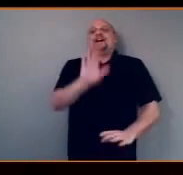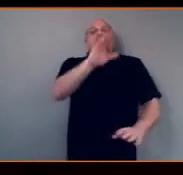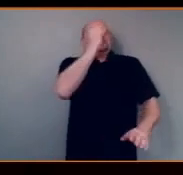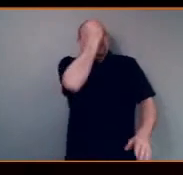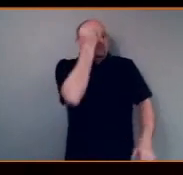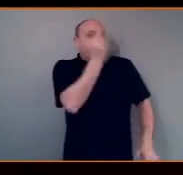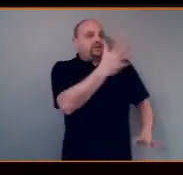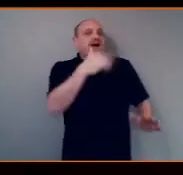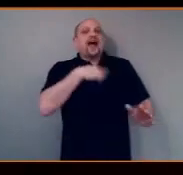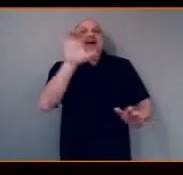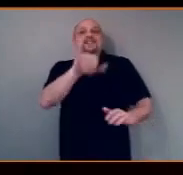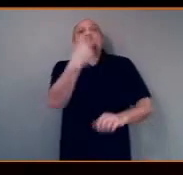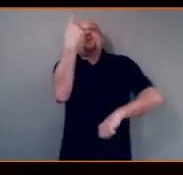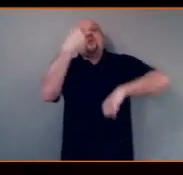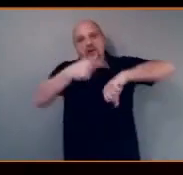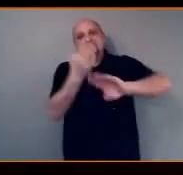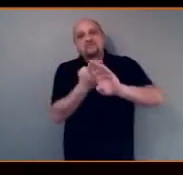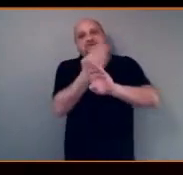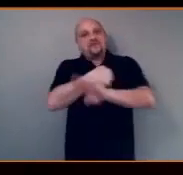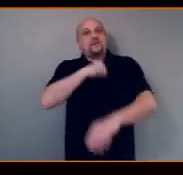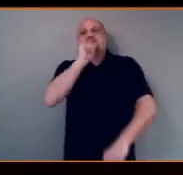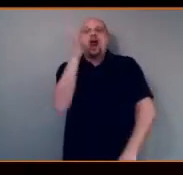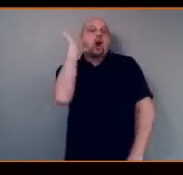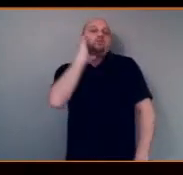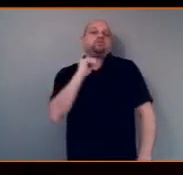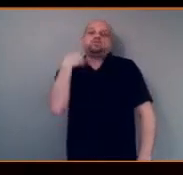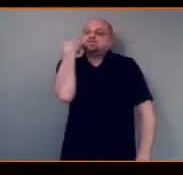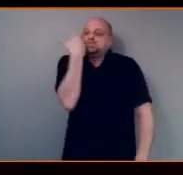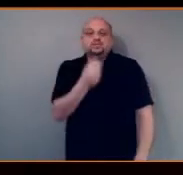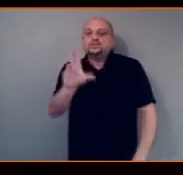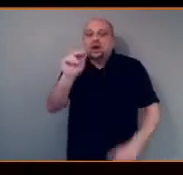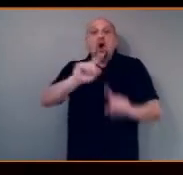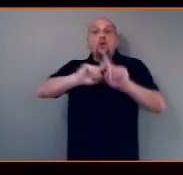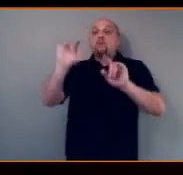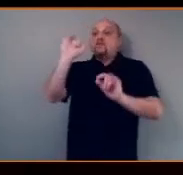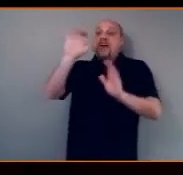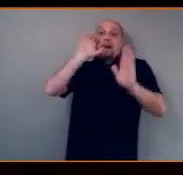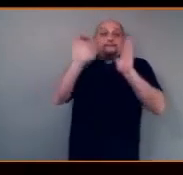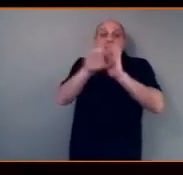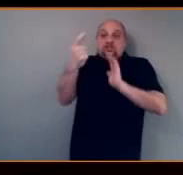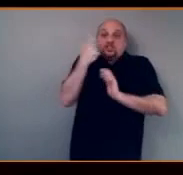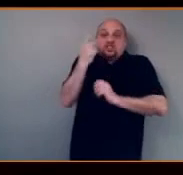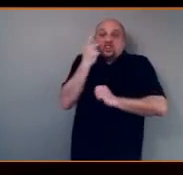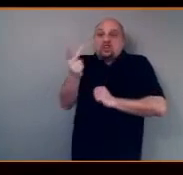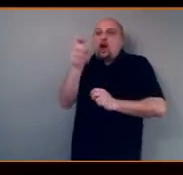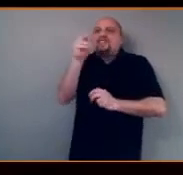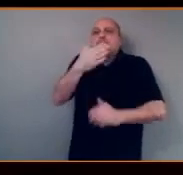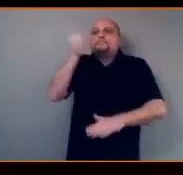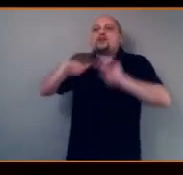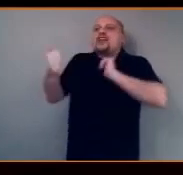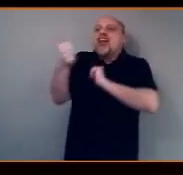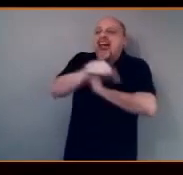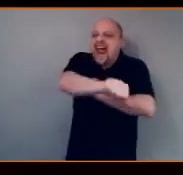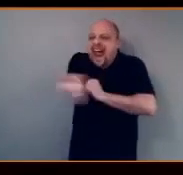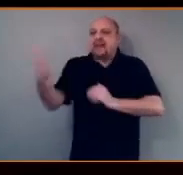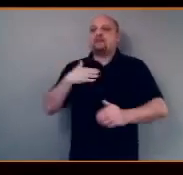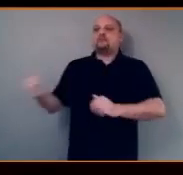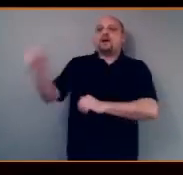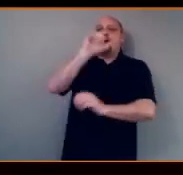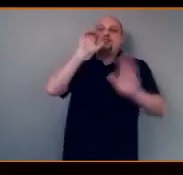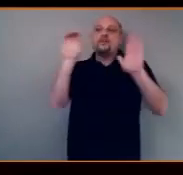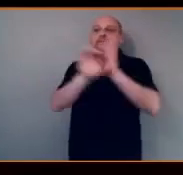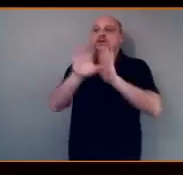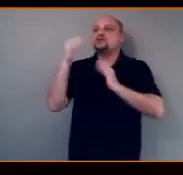done this once, but we had never had images like the one you just saw. How cool is that? I've been so used to